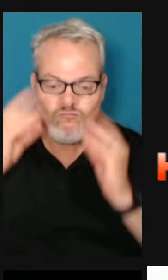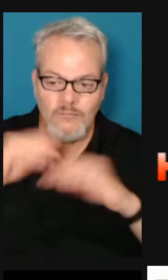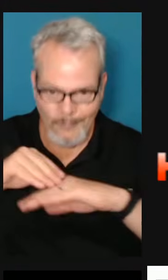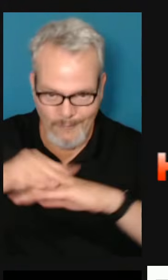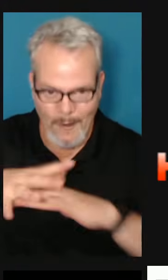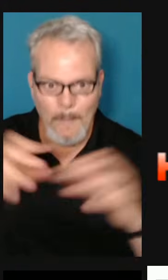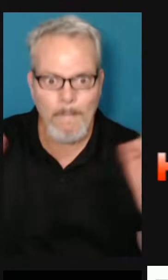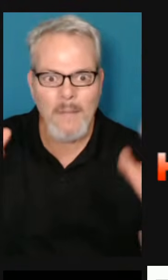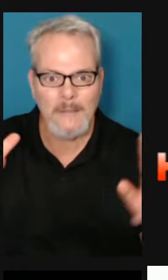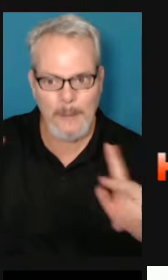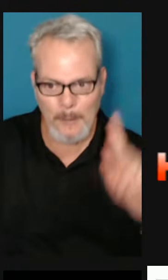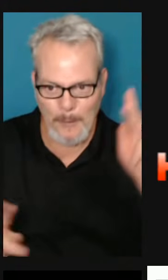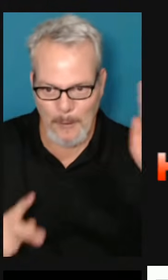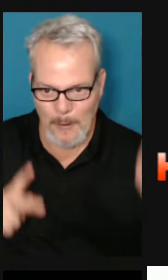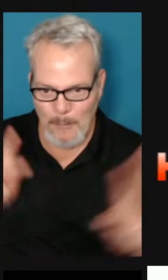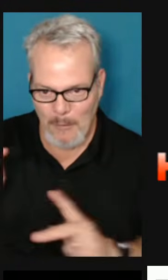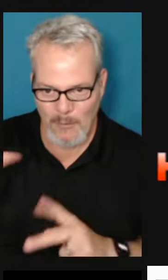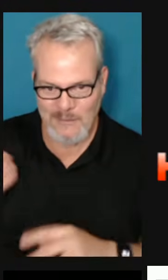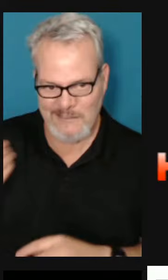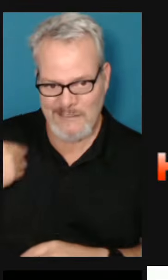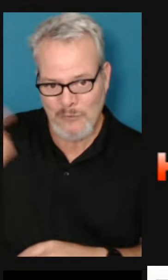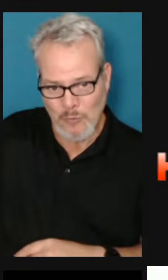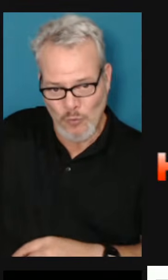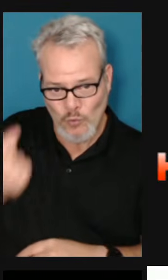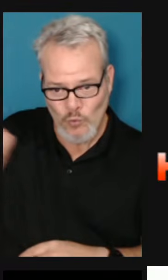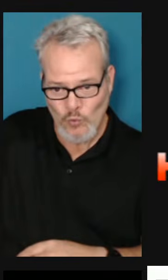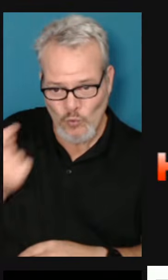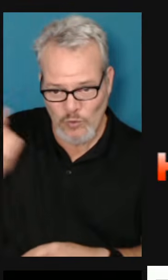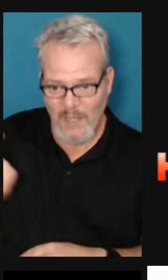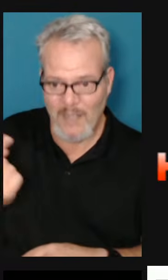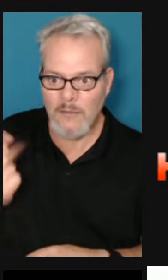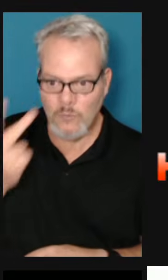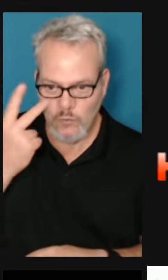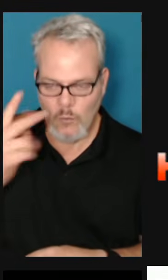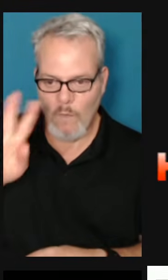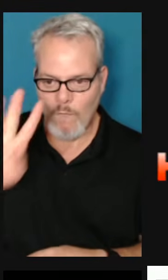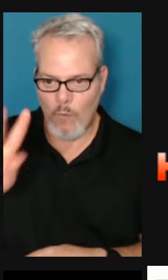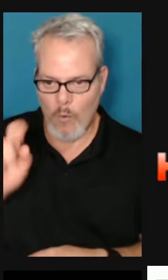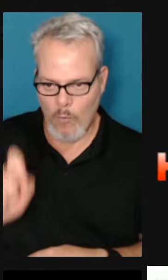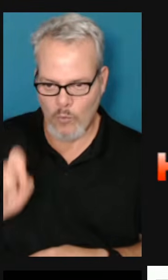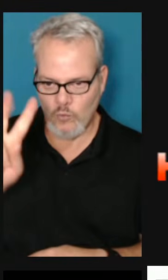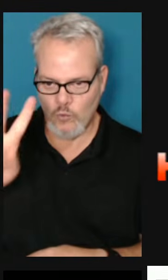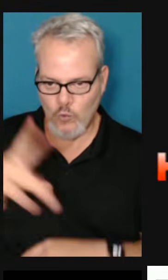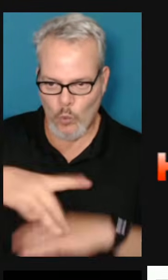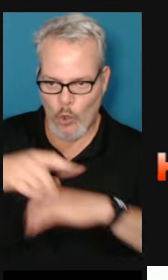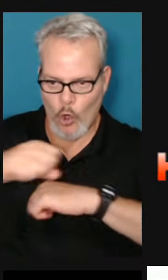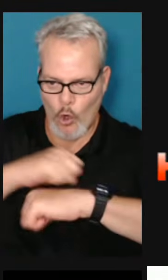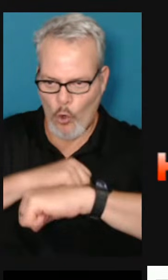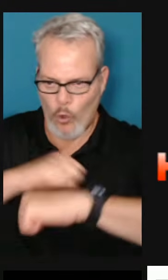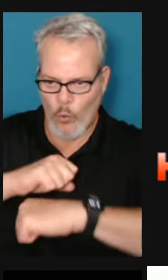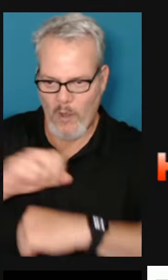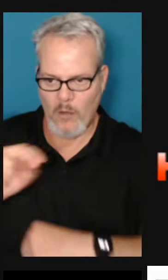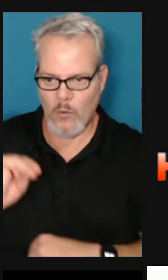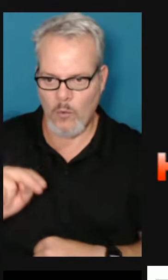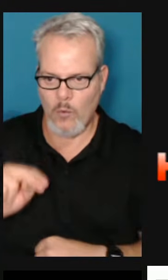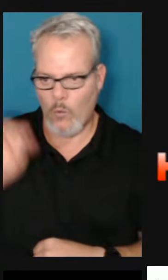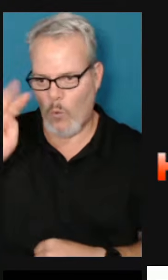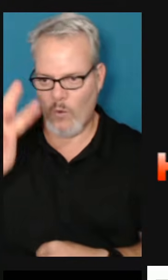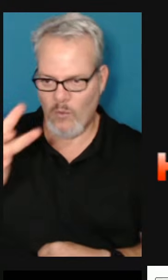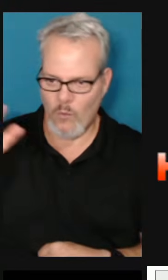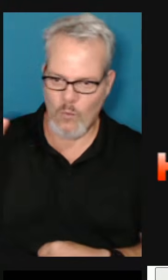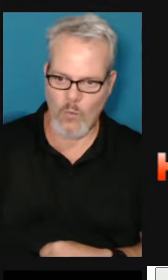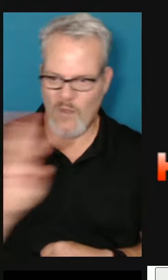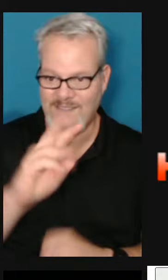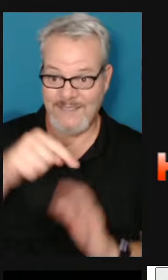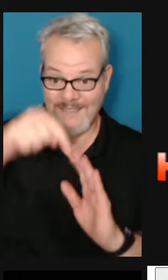Tuesday, January 27th, there was a 4.2 earthquake northwest of Pahala, down 21 miles deep,